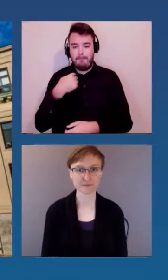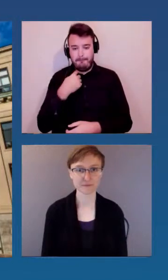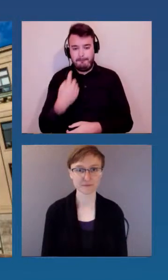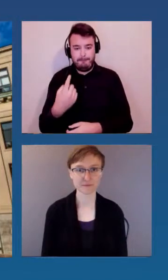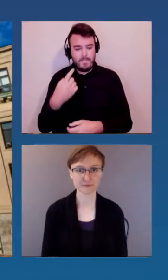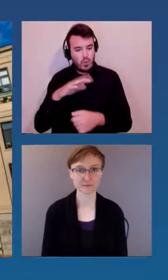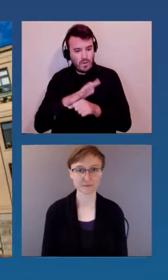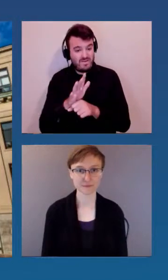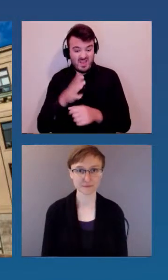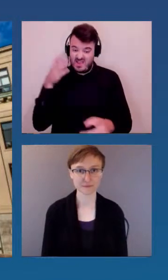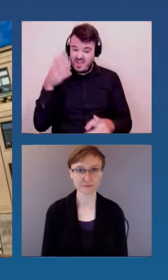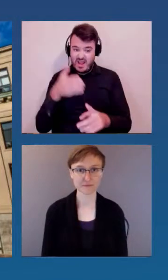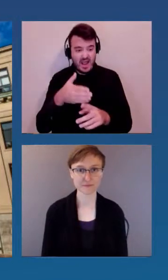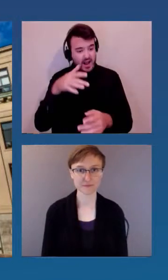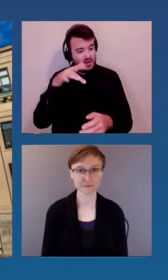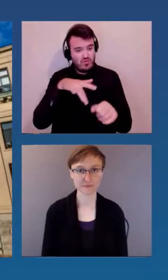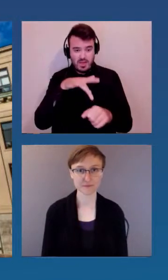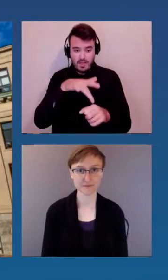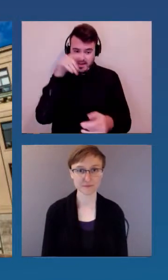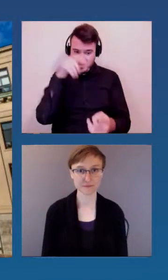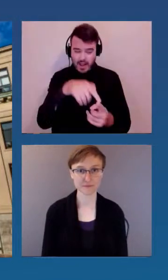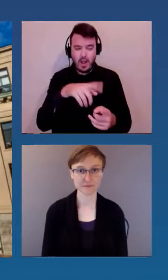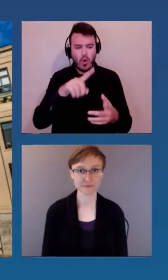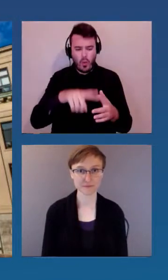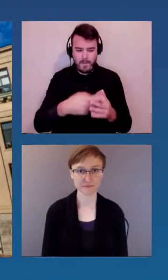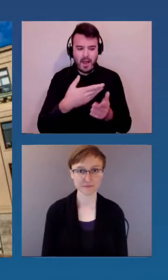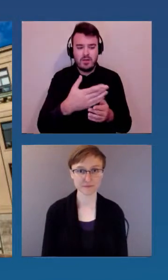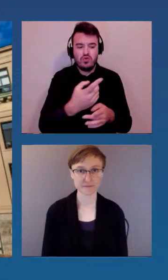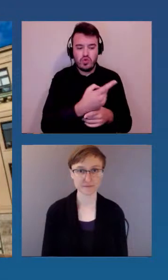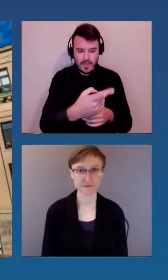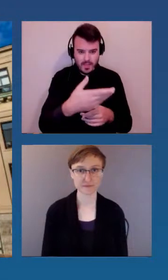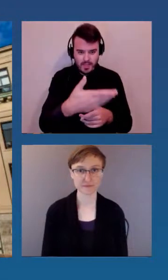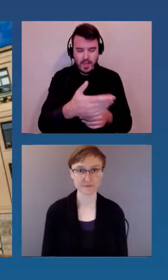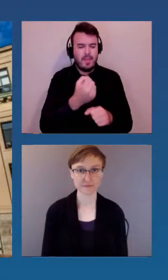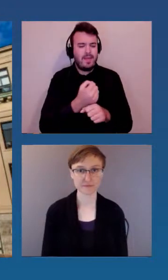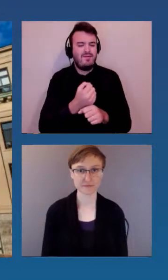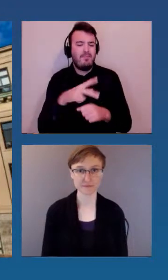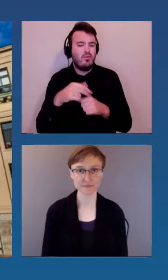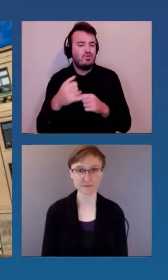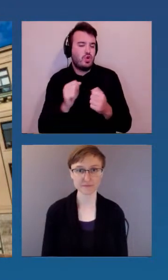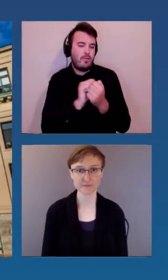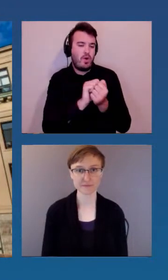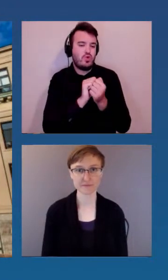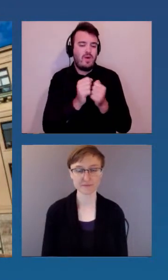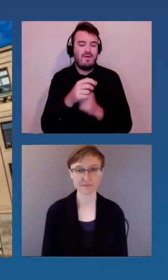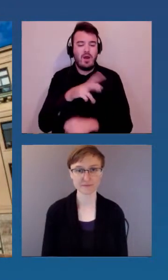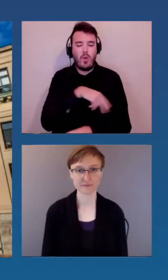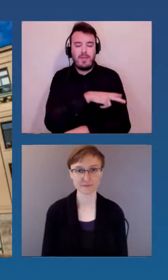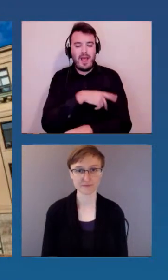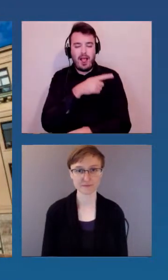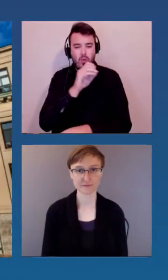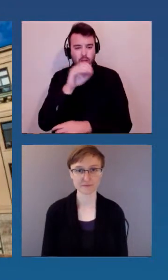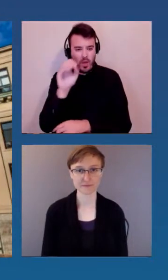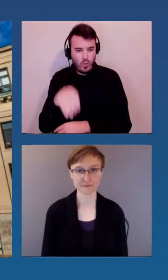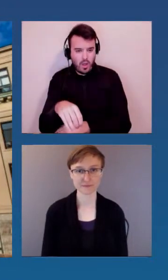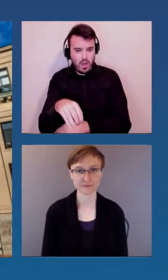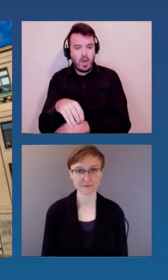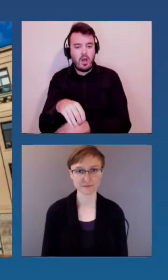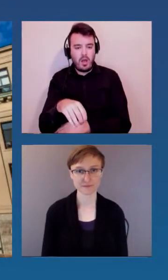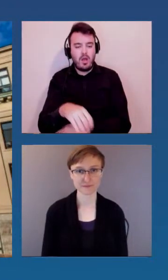community 24 hours a day, and it will be very important that their behavior is exemplary, not only